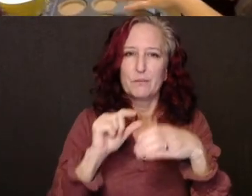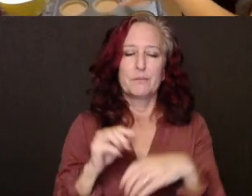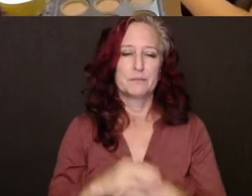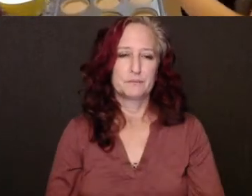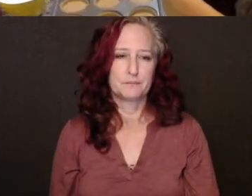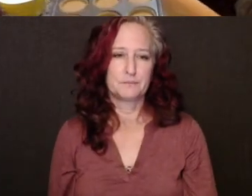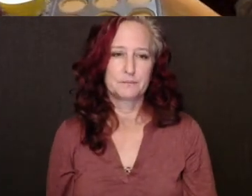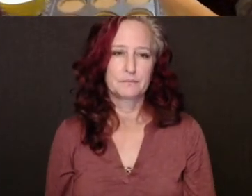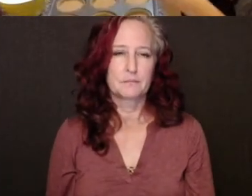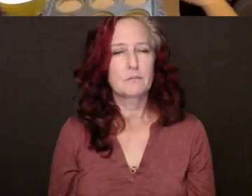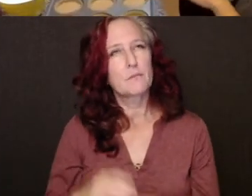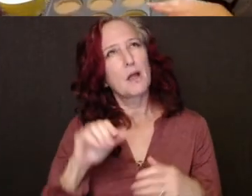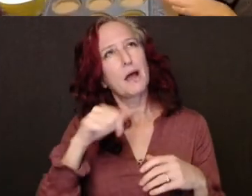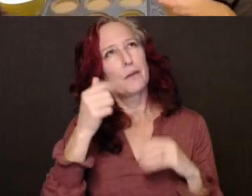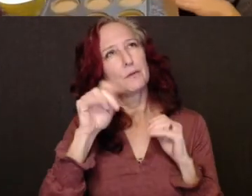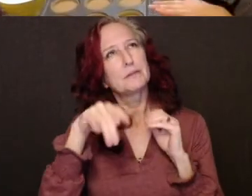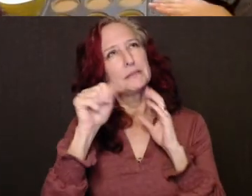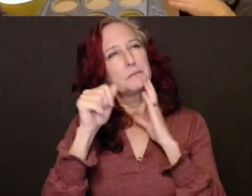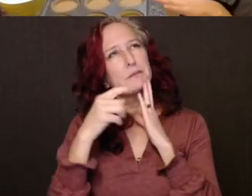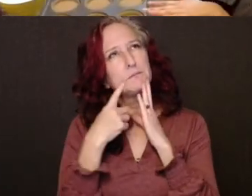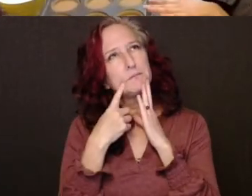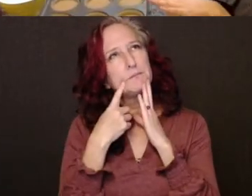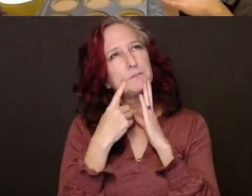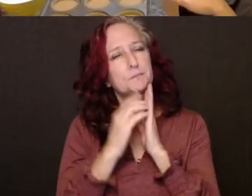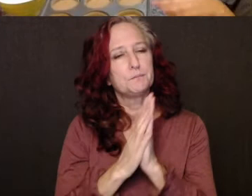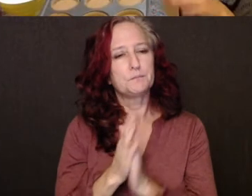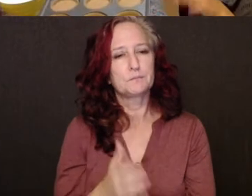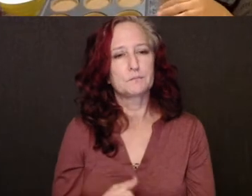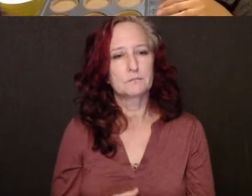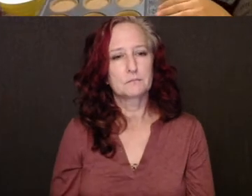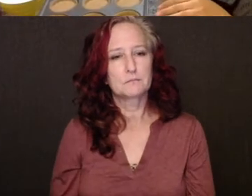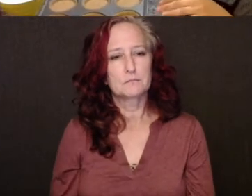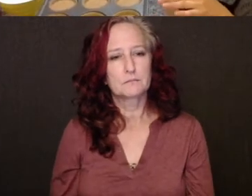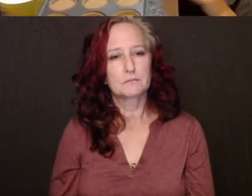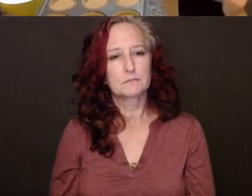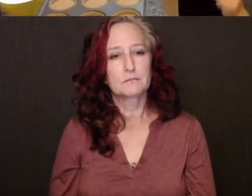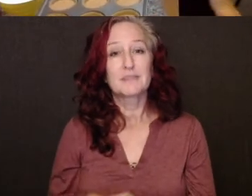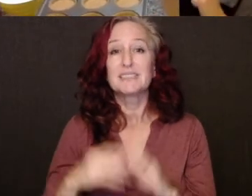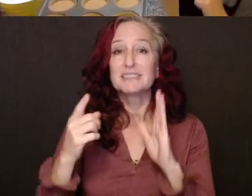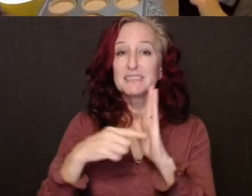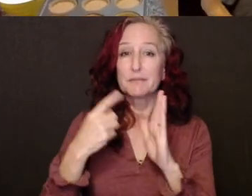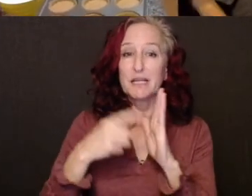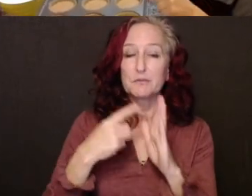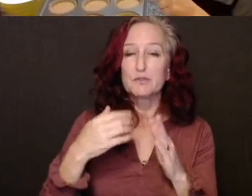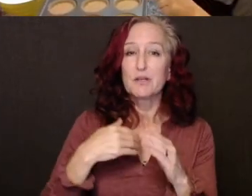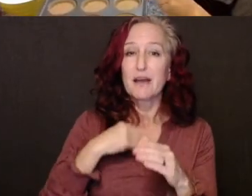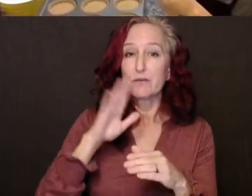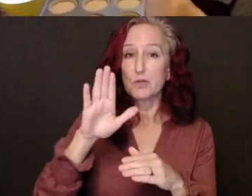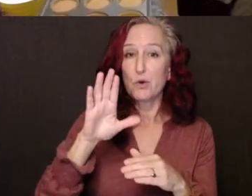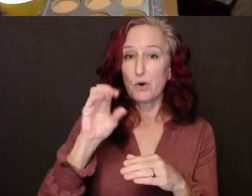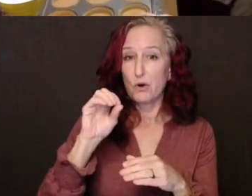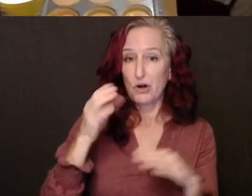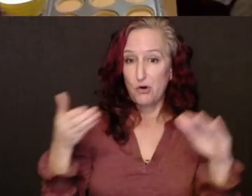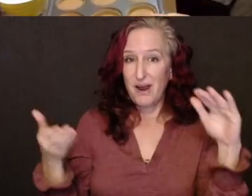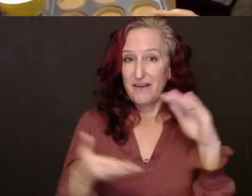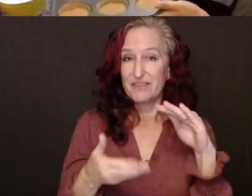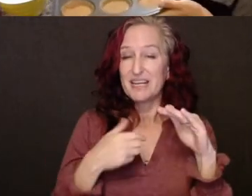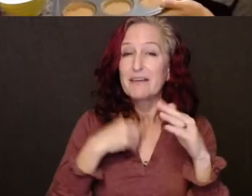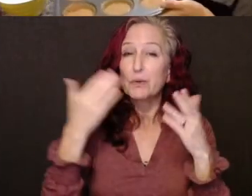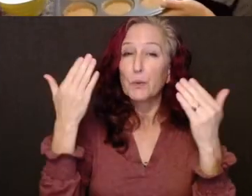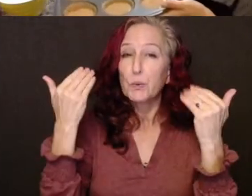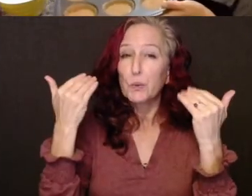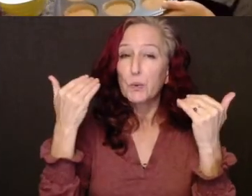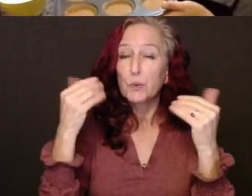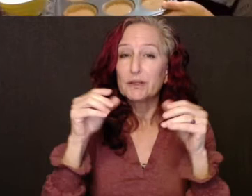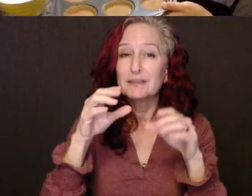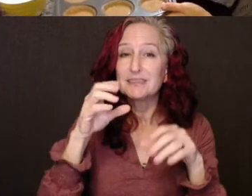might overflow, but that nice dome would be 2/3 of the way filled